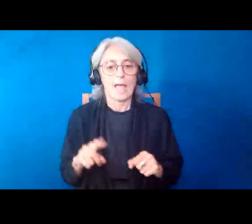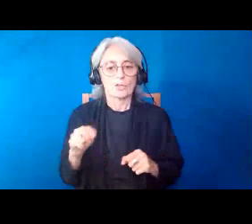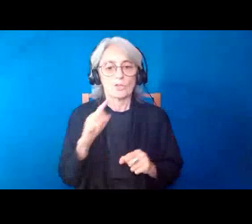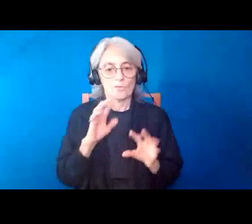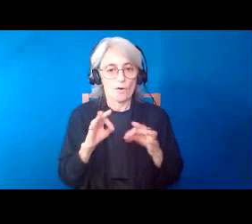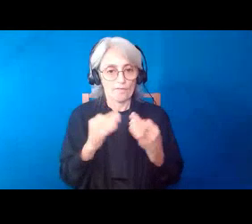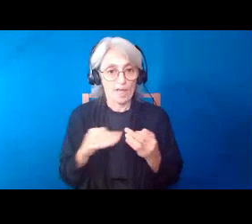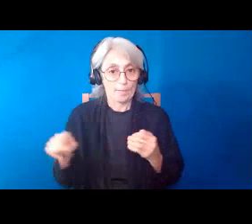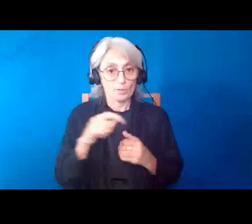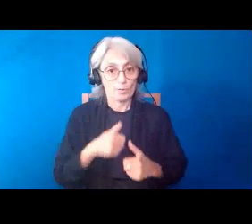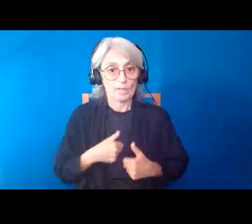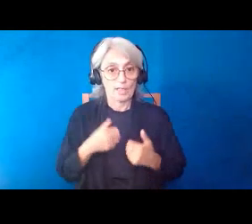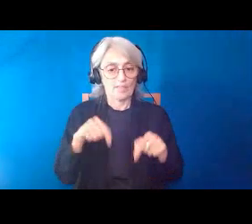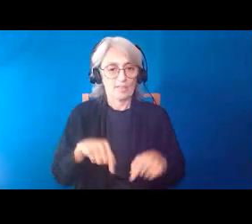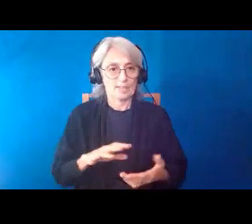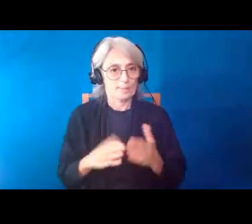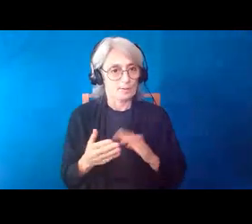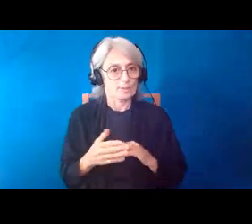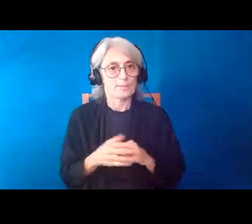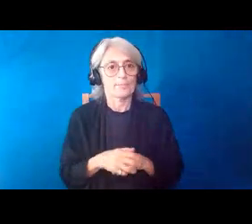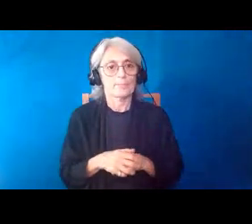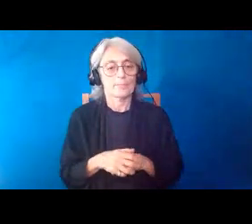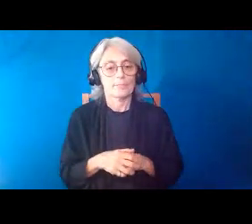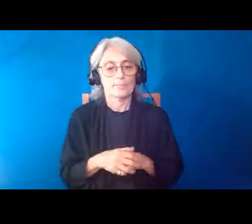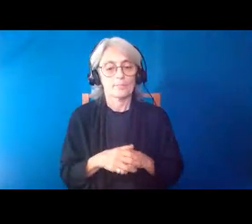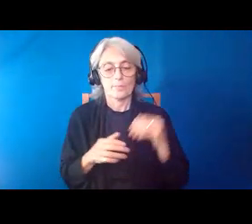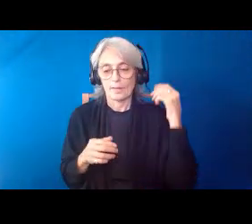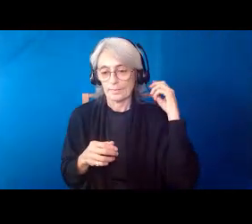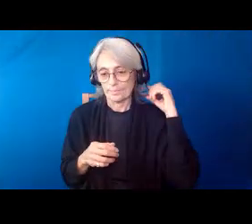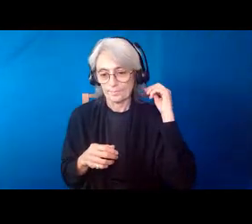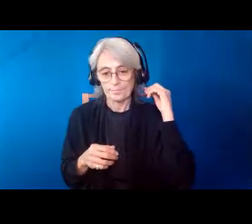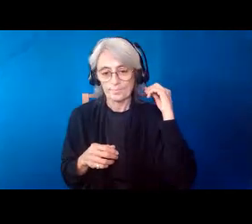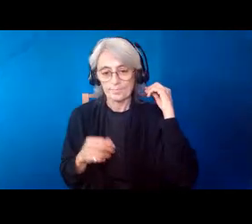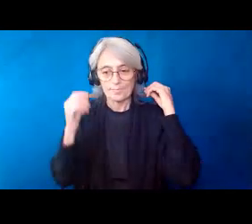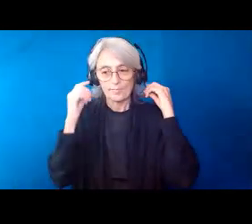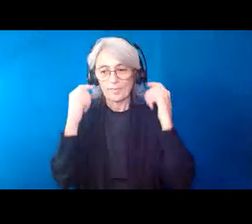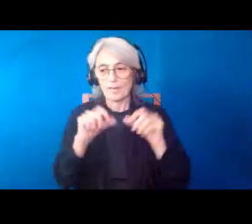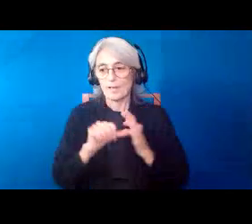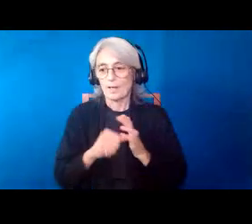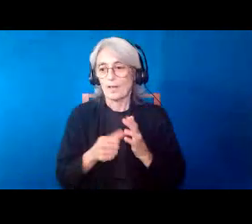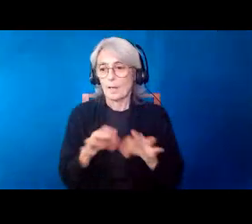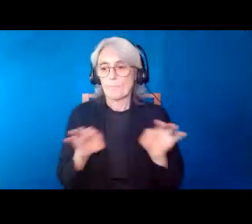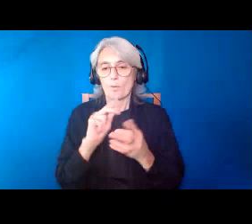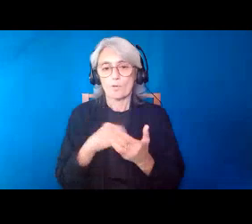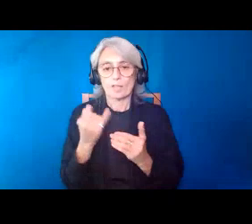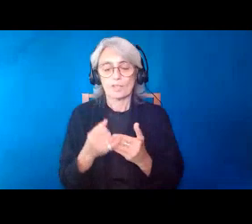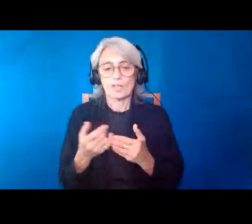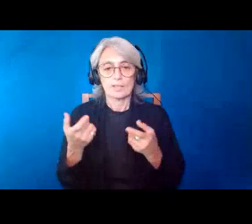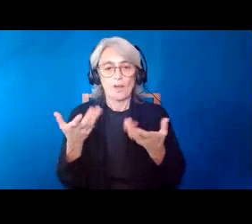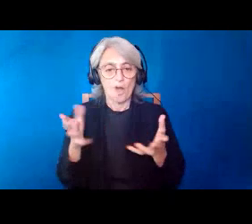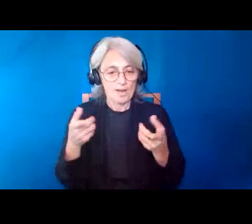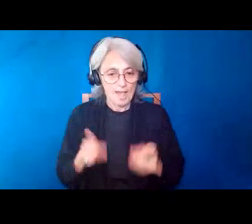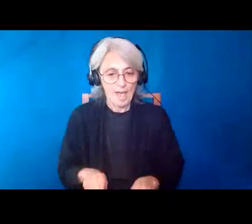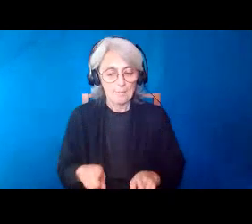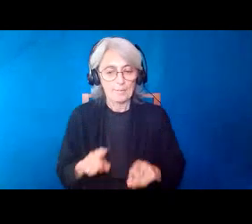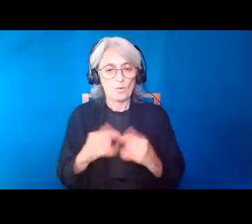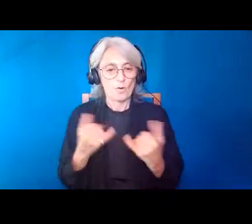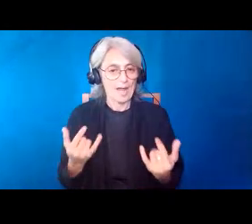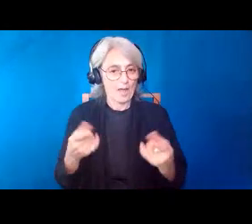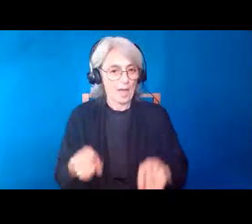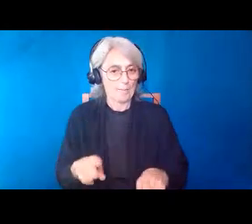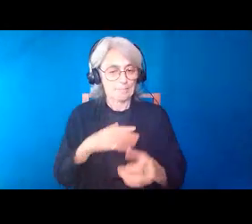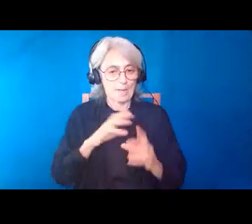live in this community. And so I just want to highlight several important projects that have happened or are happening in my district, and want